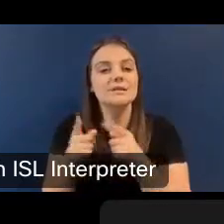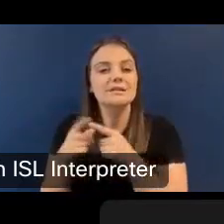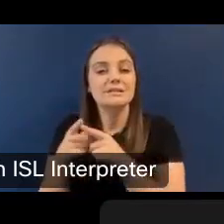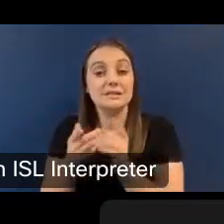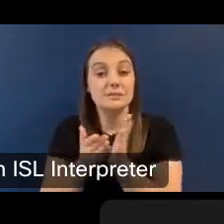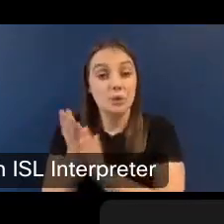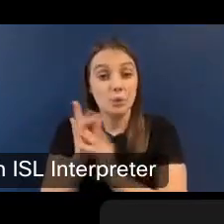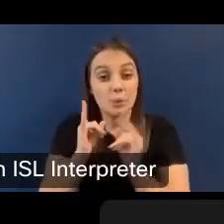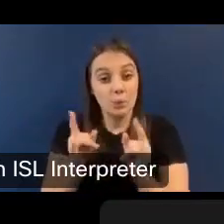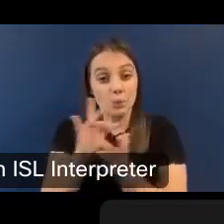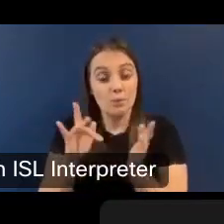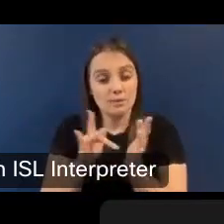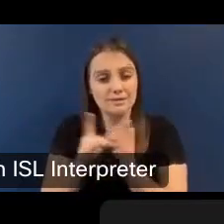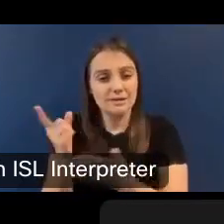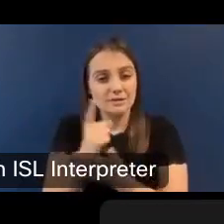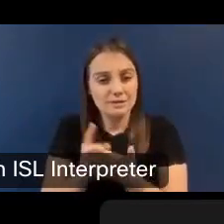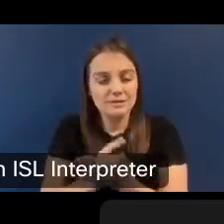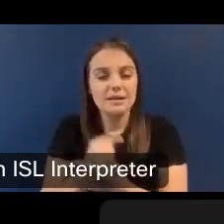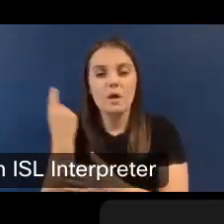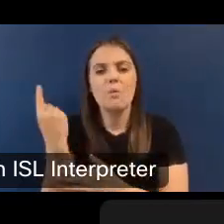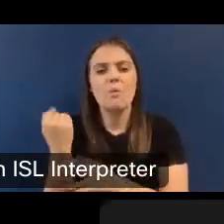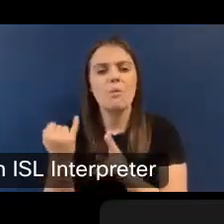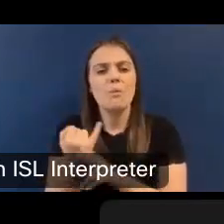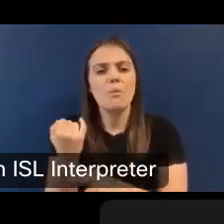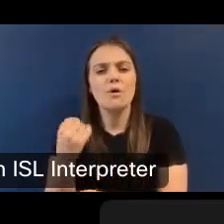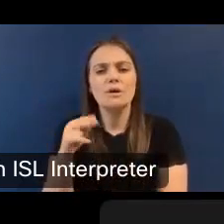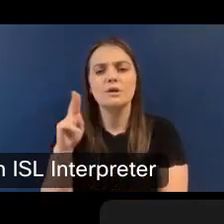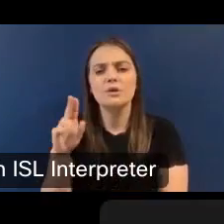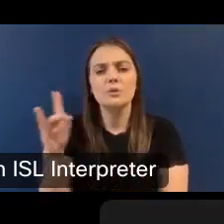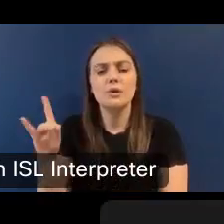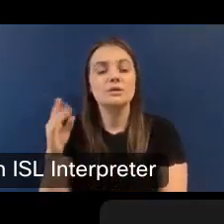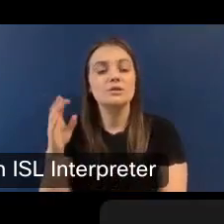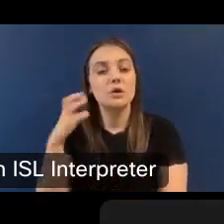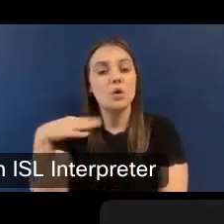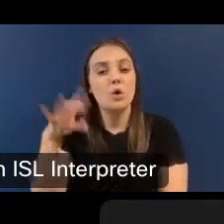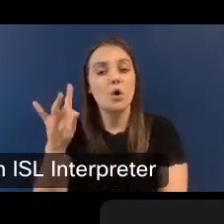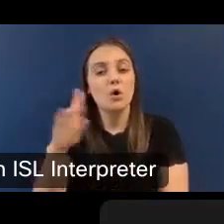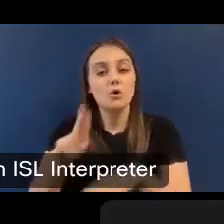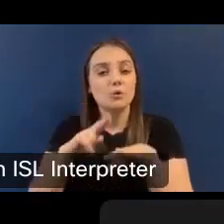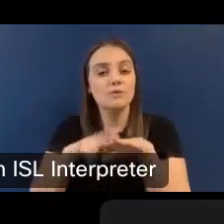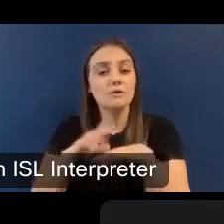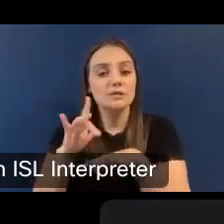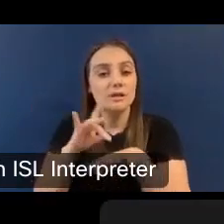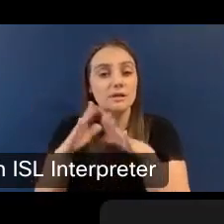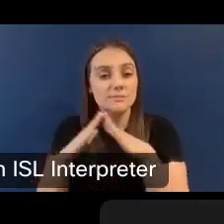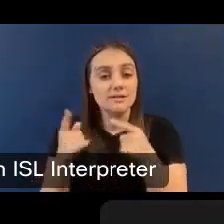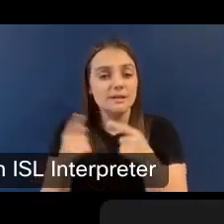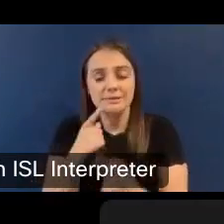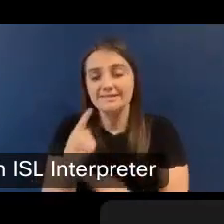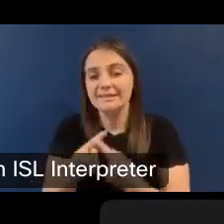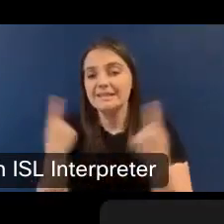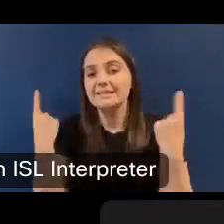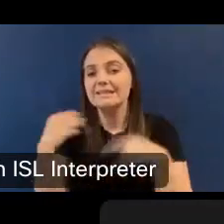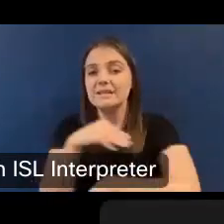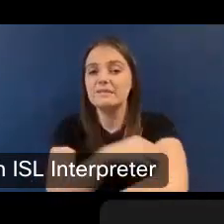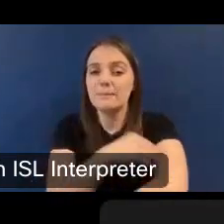human-centered design. I know there was one in CUH in Cork University Hospital, which again was a slightly different problem,